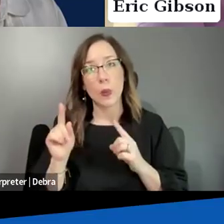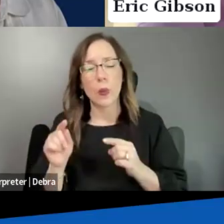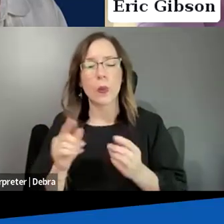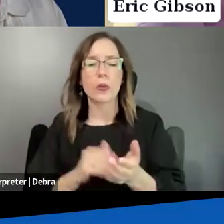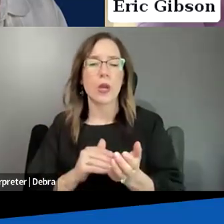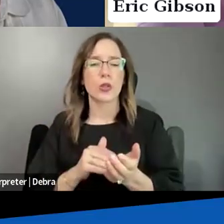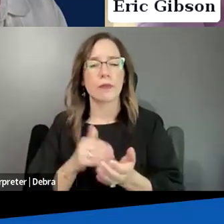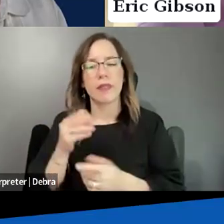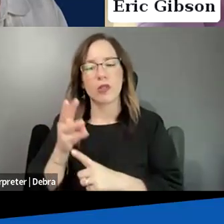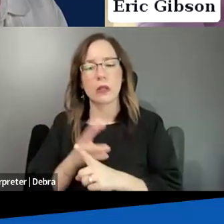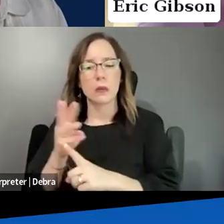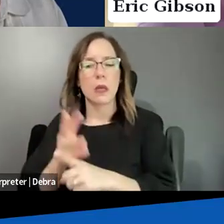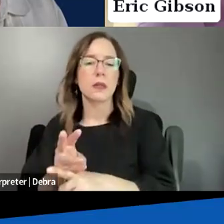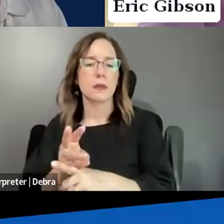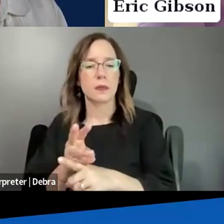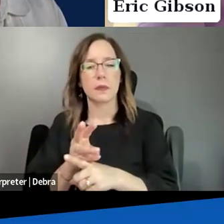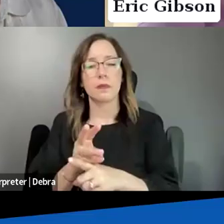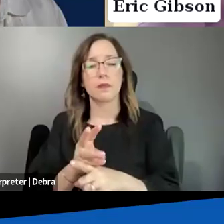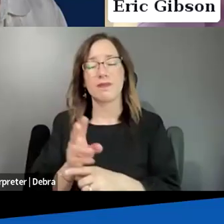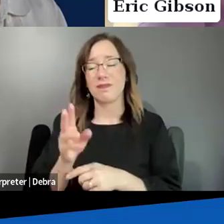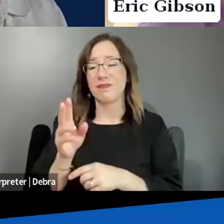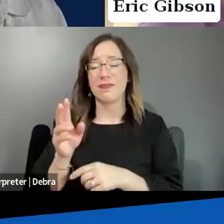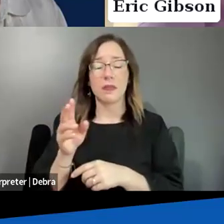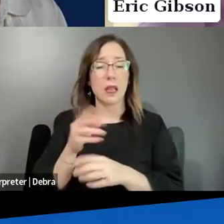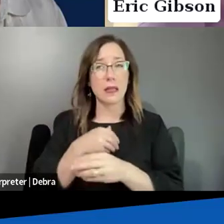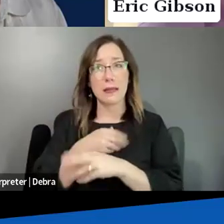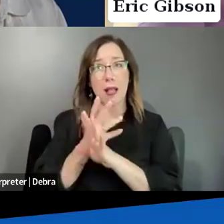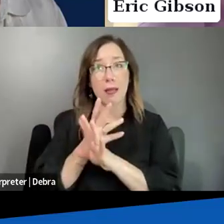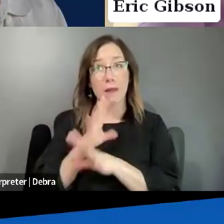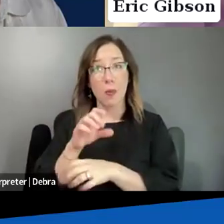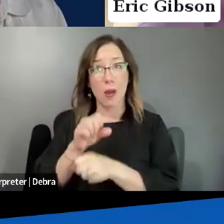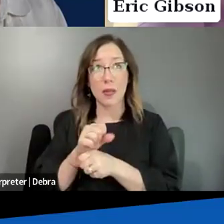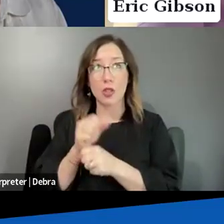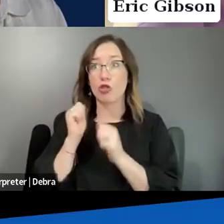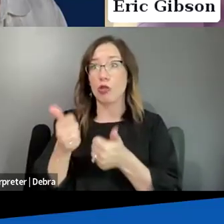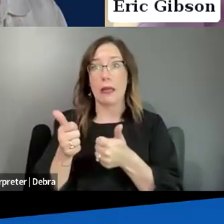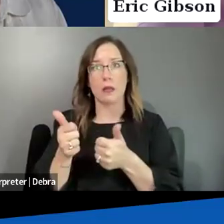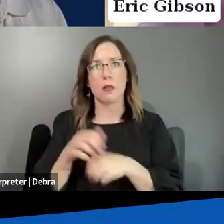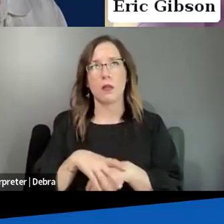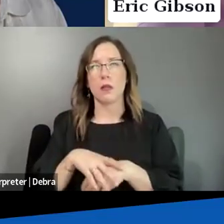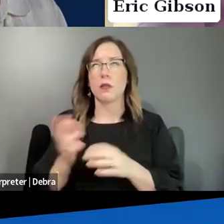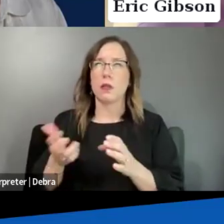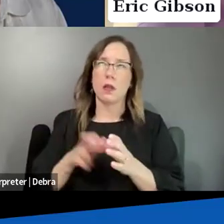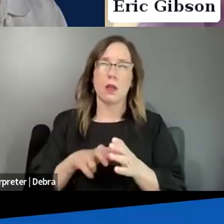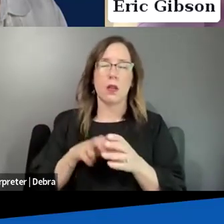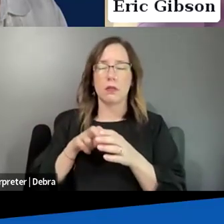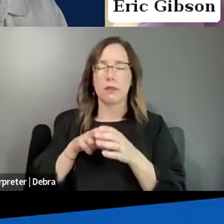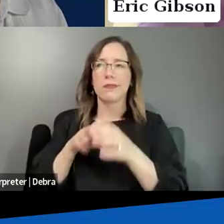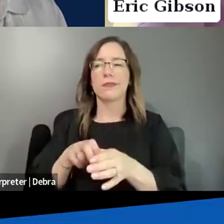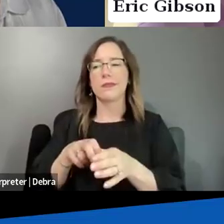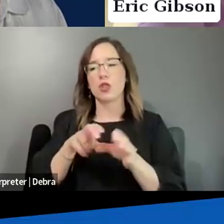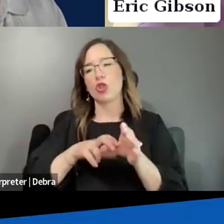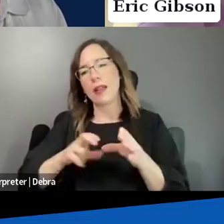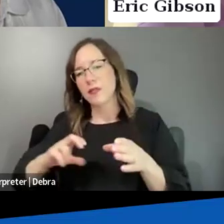every 6 months, and televisits are awesome because I was like, I don't really, to get in the car,